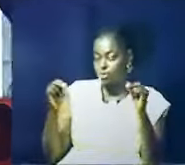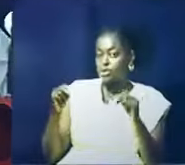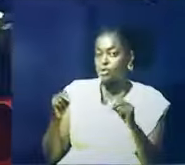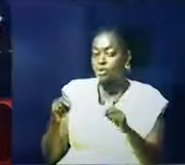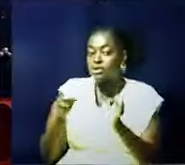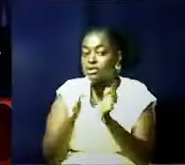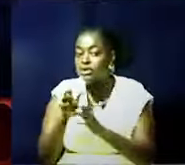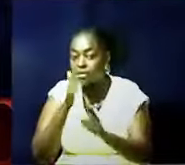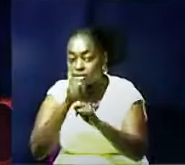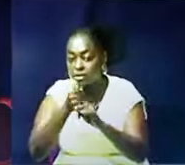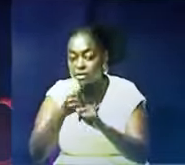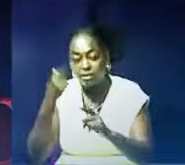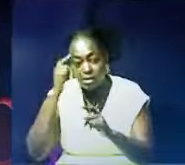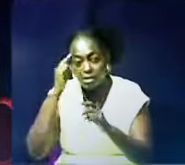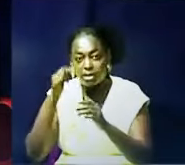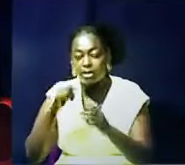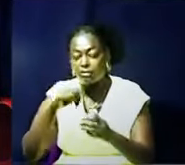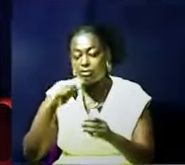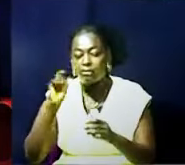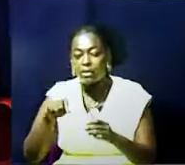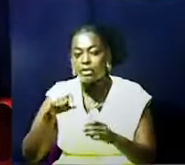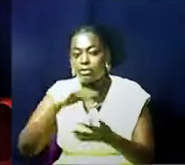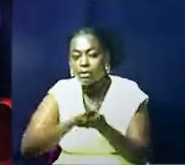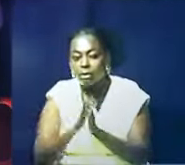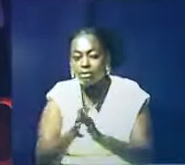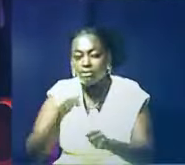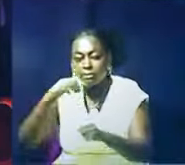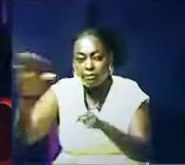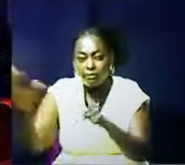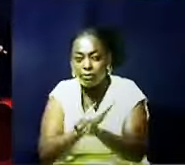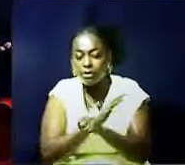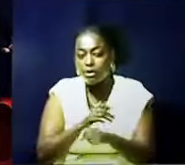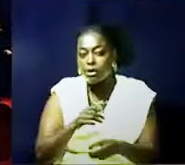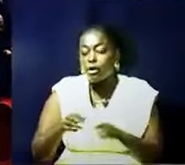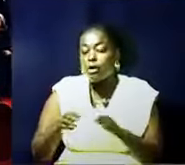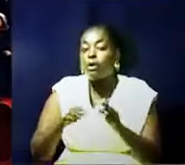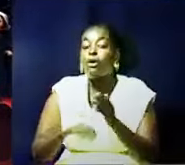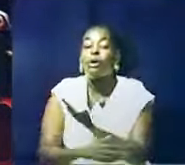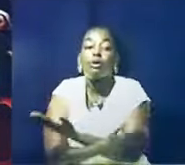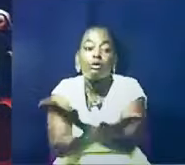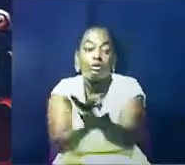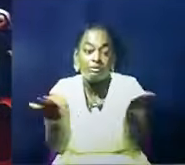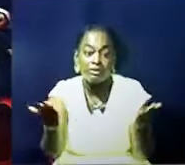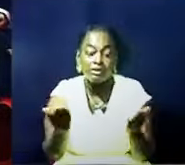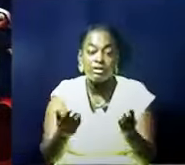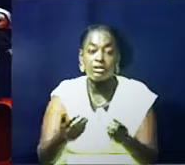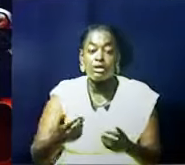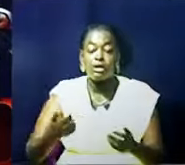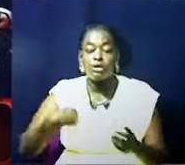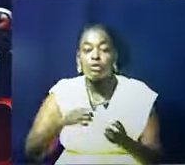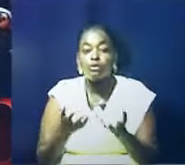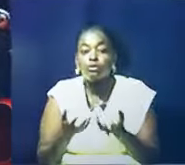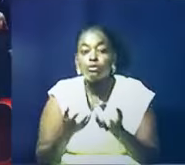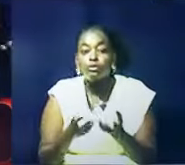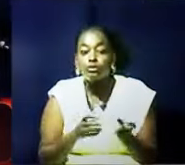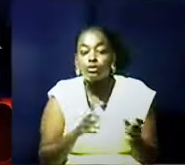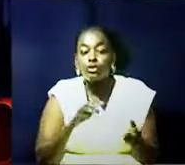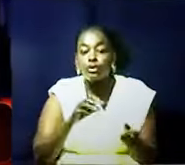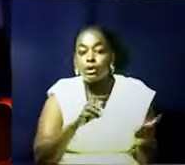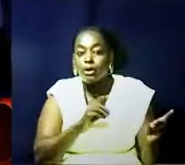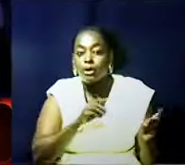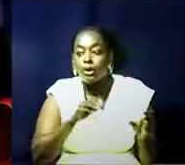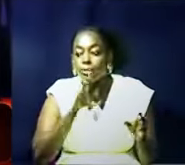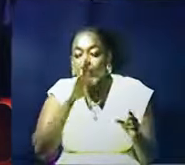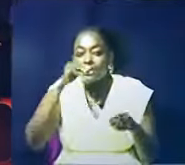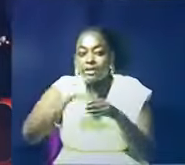us who want to be in ministry like Jesus will need to create a closet where we'll meet